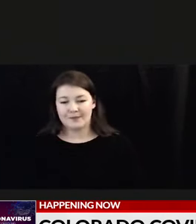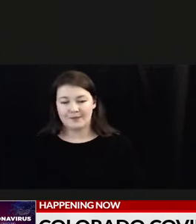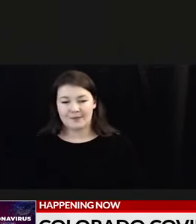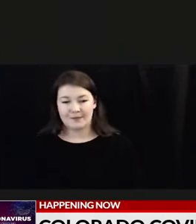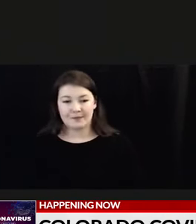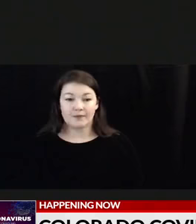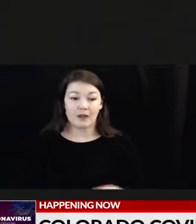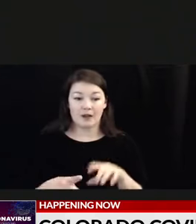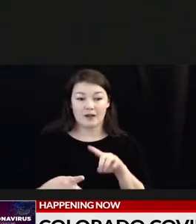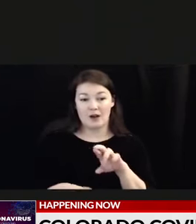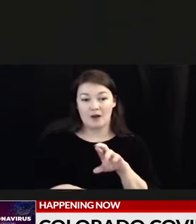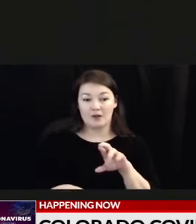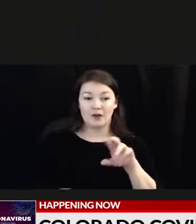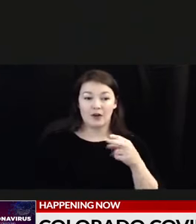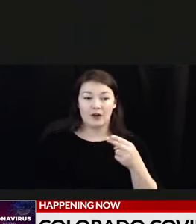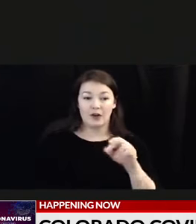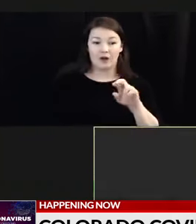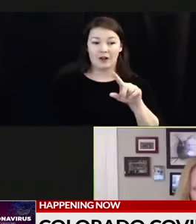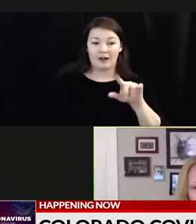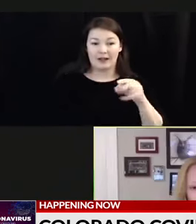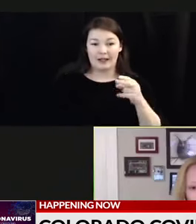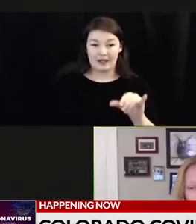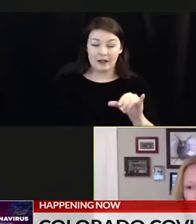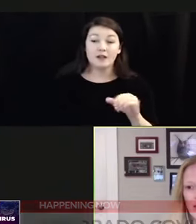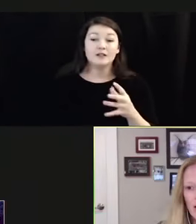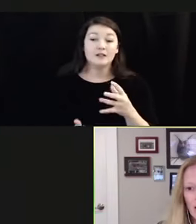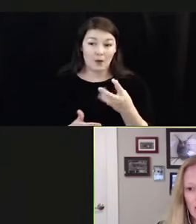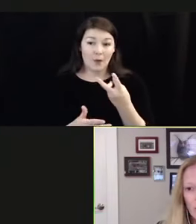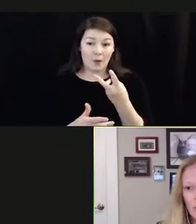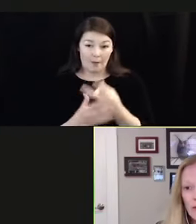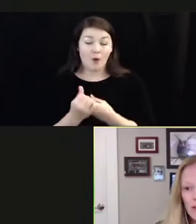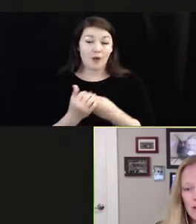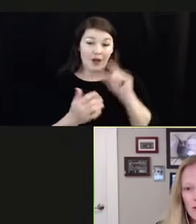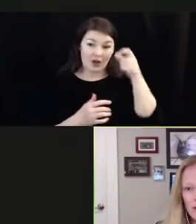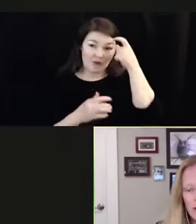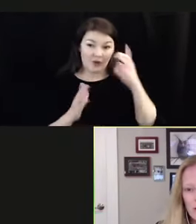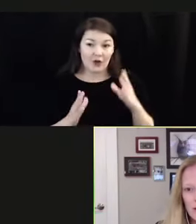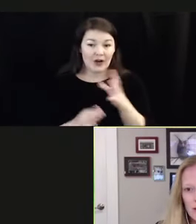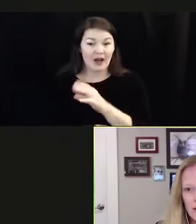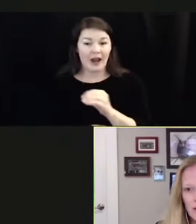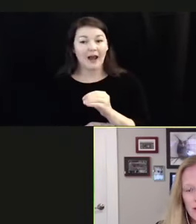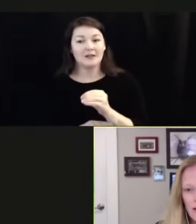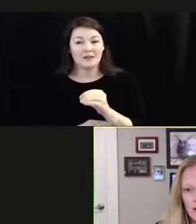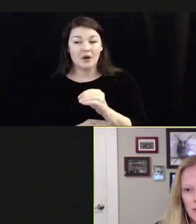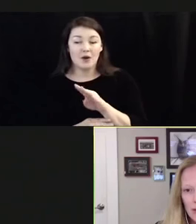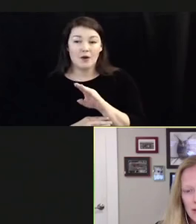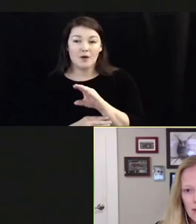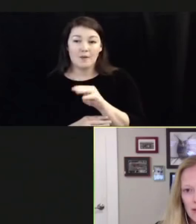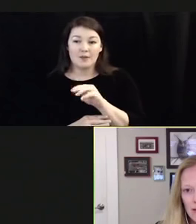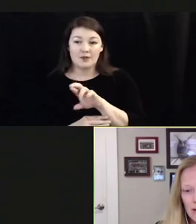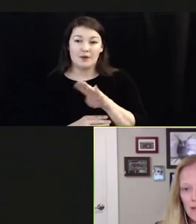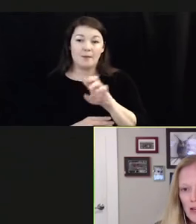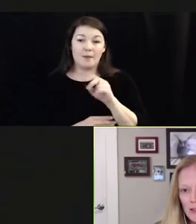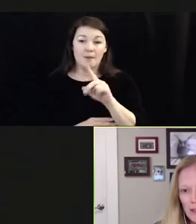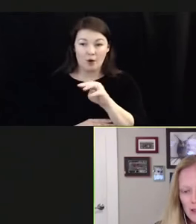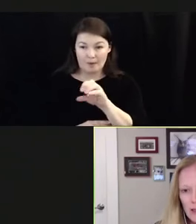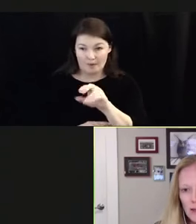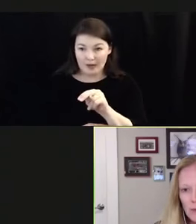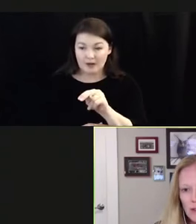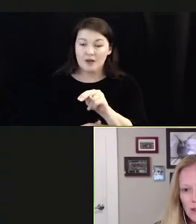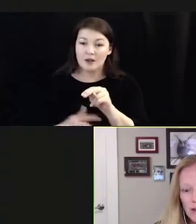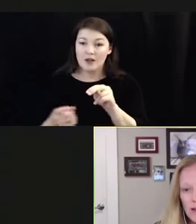Yes, so as both the governor and Director Bookman have stated, we really do continue to see this as a pandemic of the